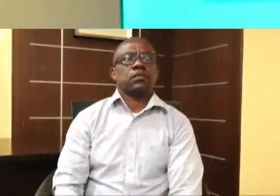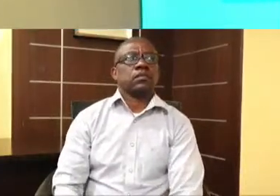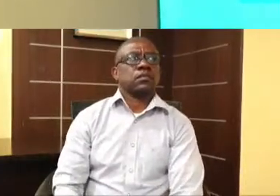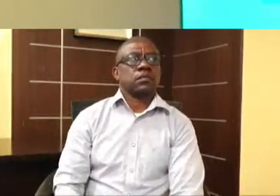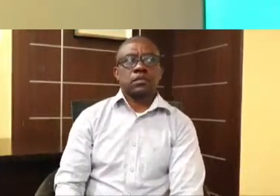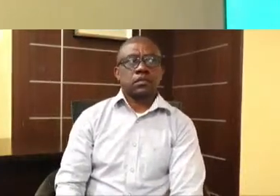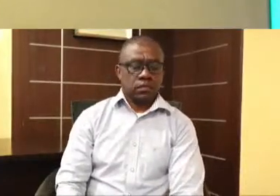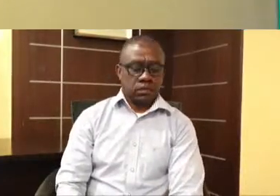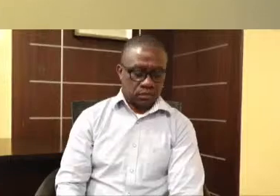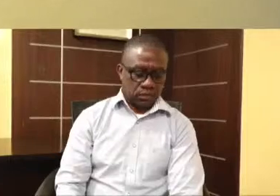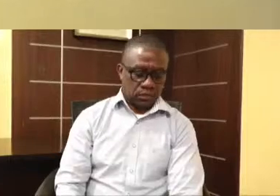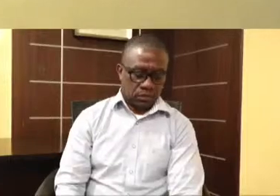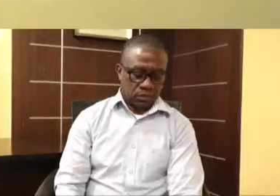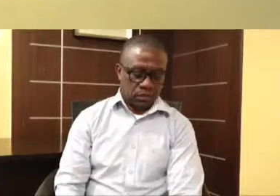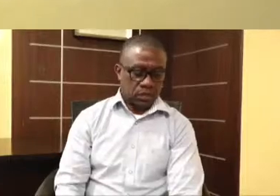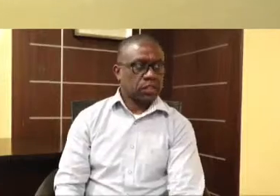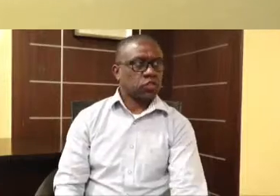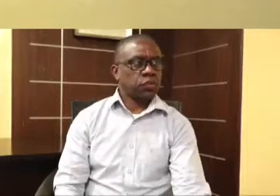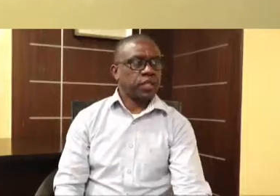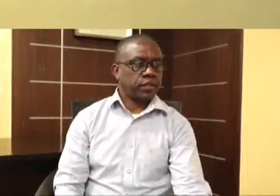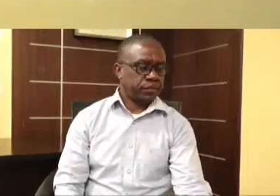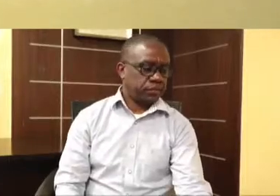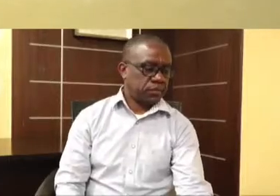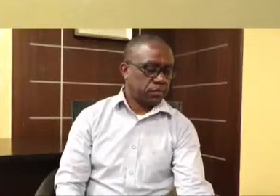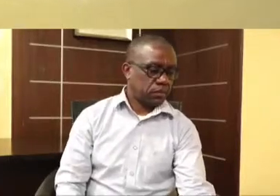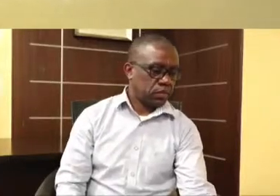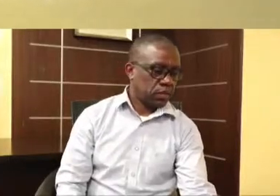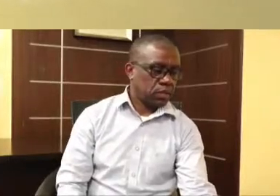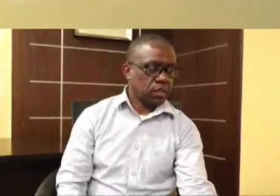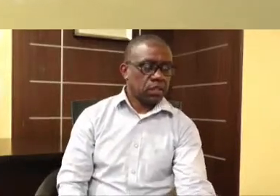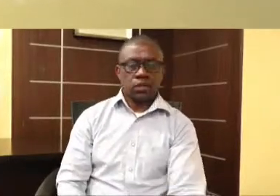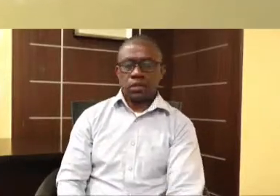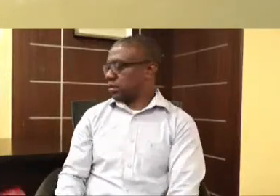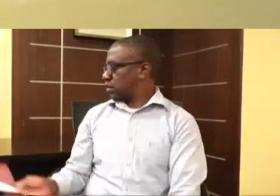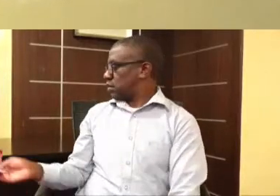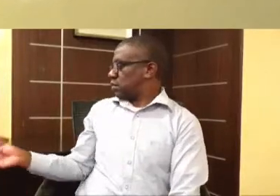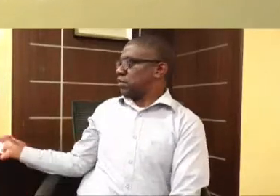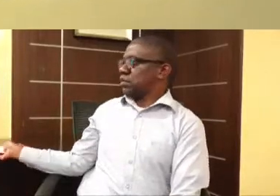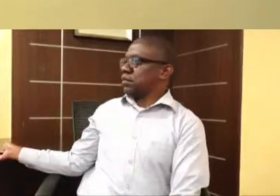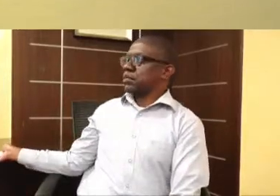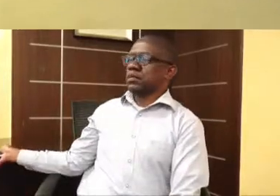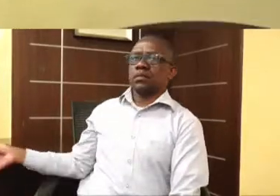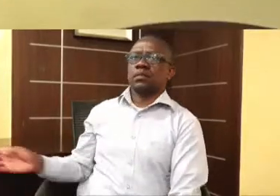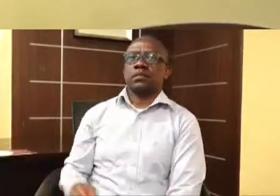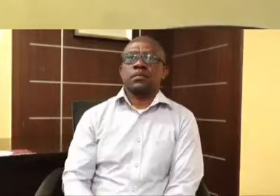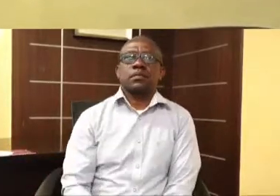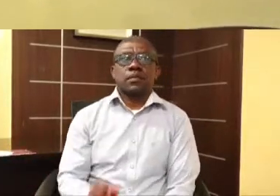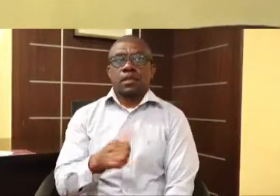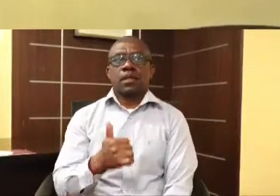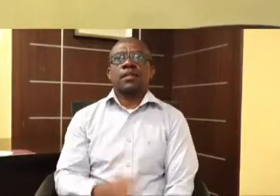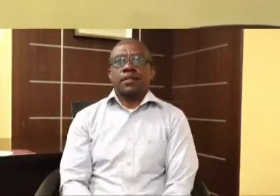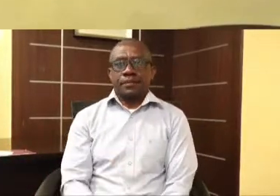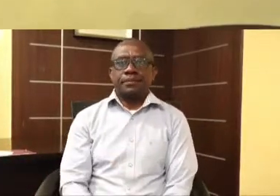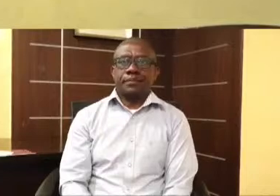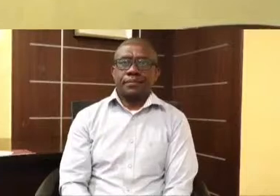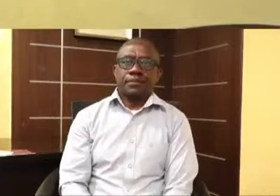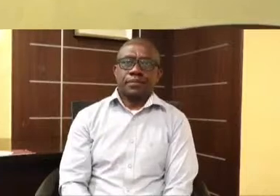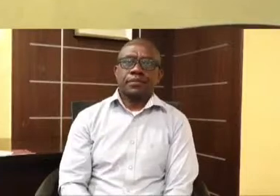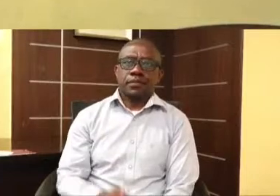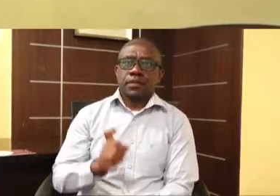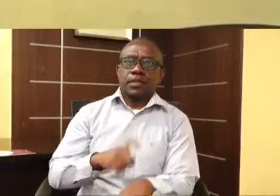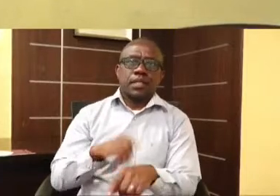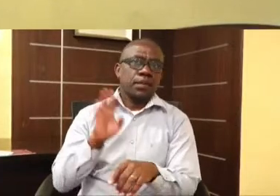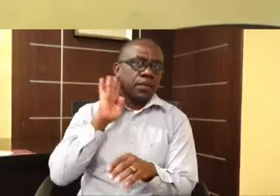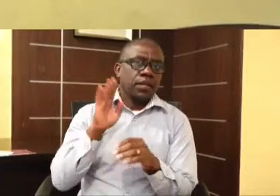Thank you very much. Ezekiel, who was just there beside me, I could see him shaking, especially when he had the 60